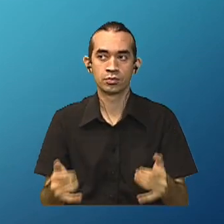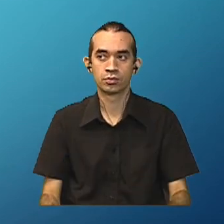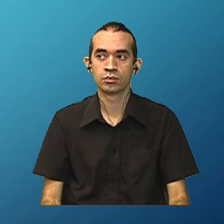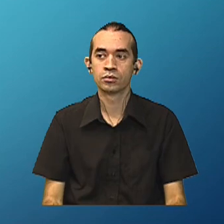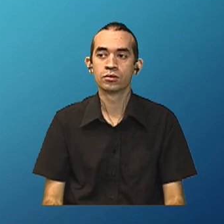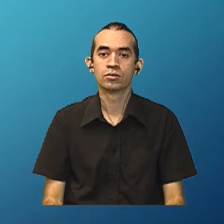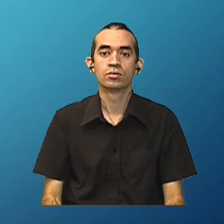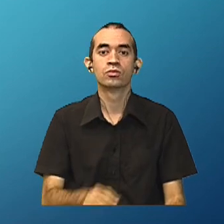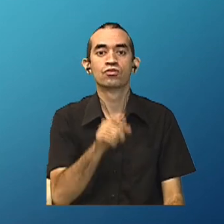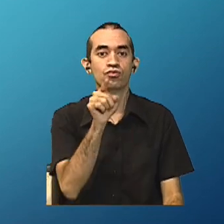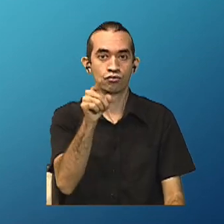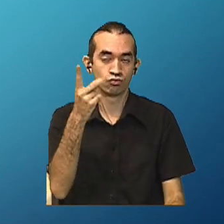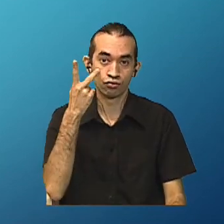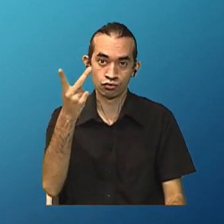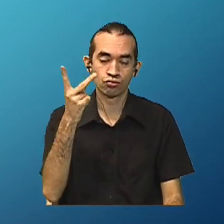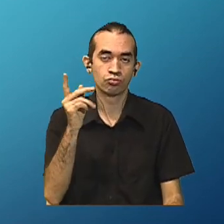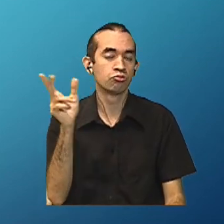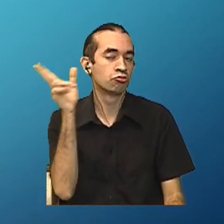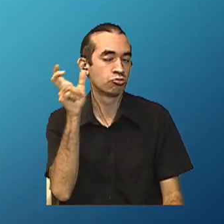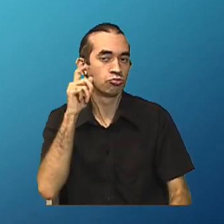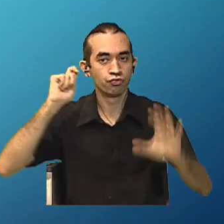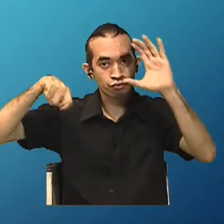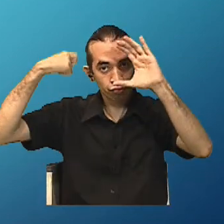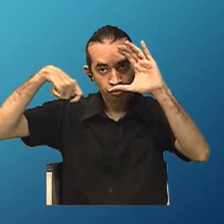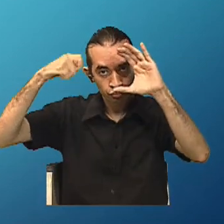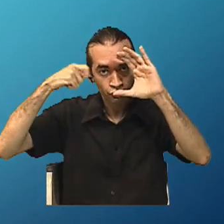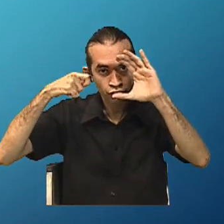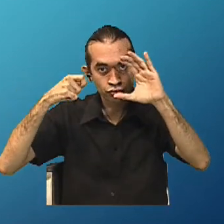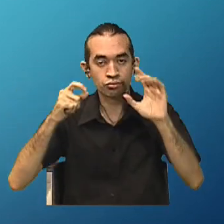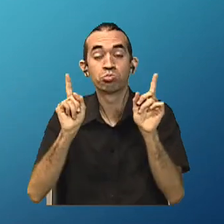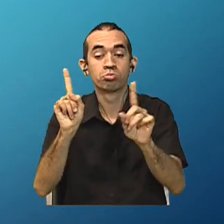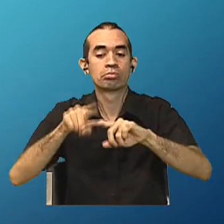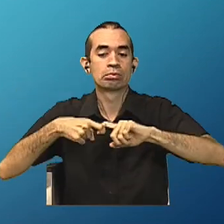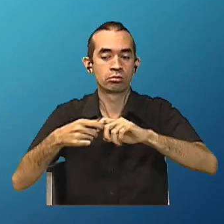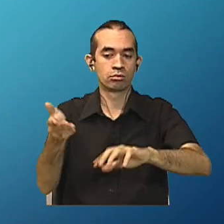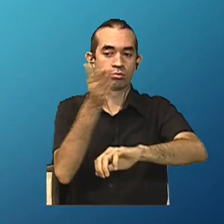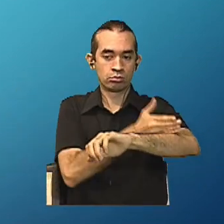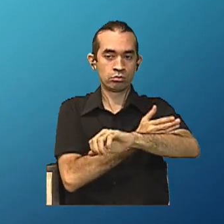you are going to watch and listen to a video. But